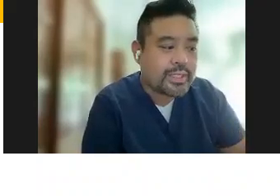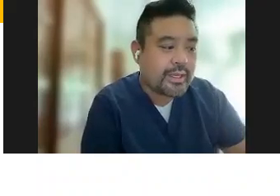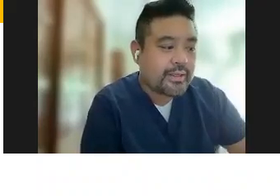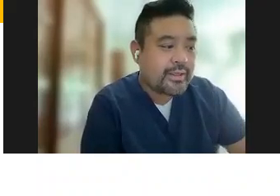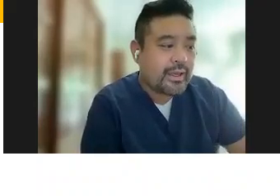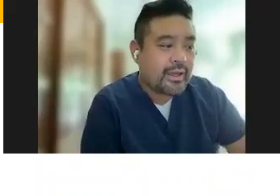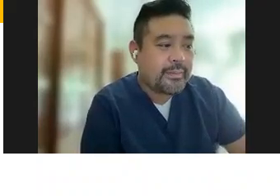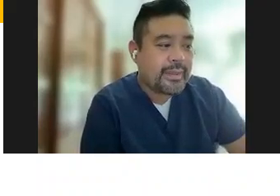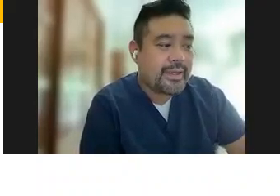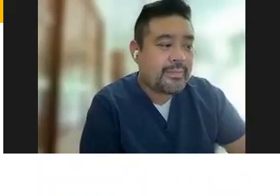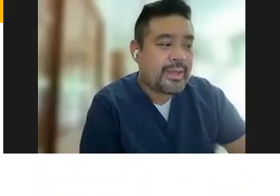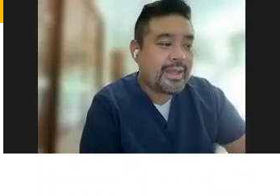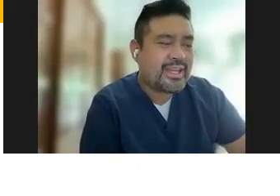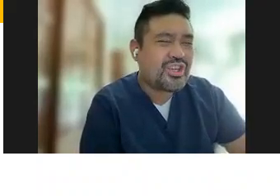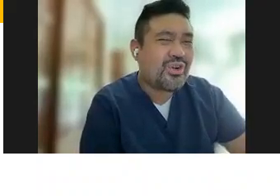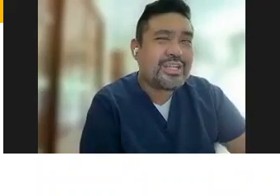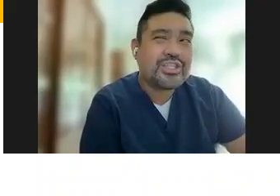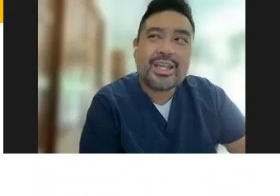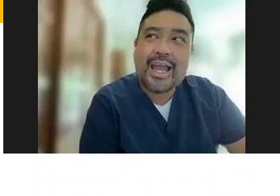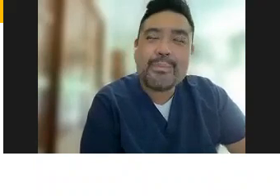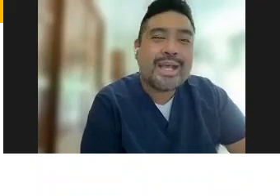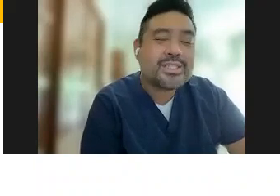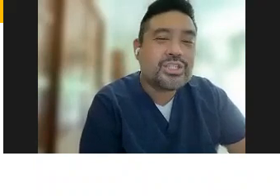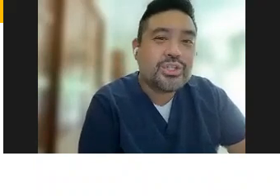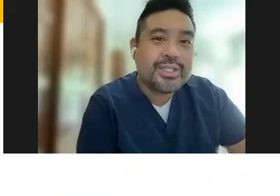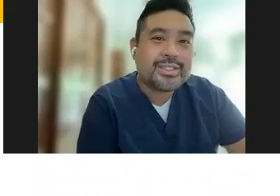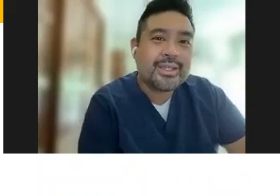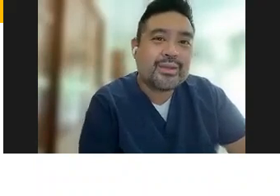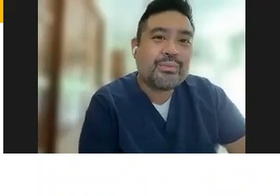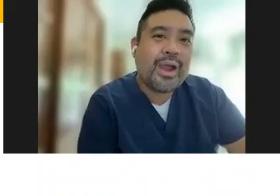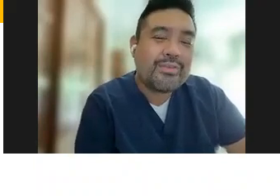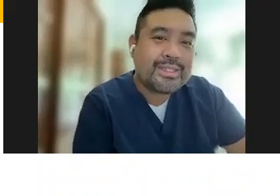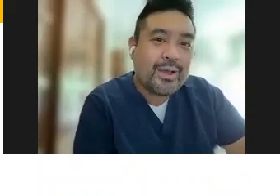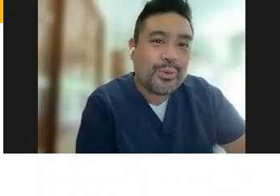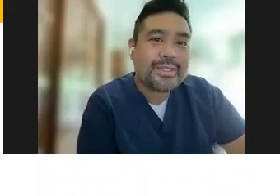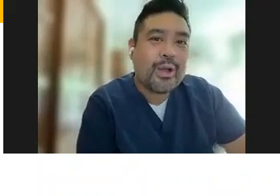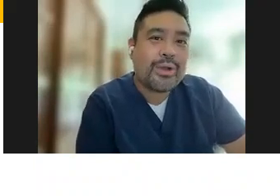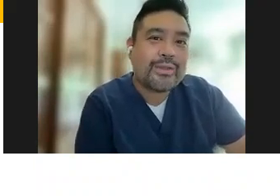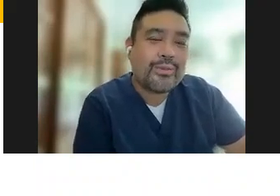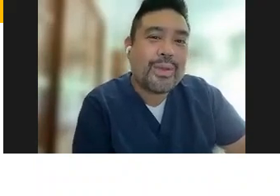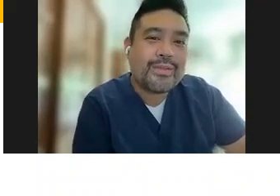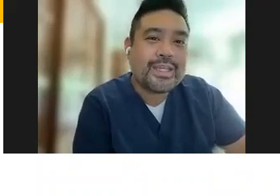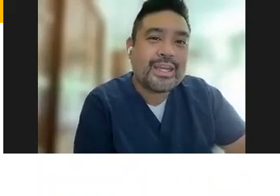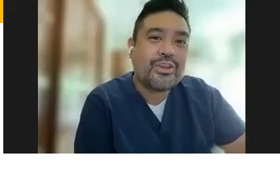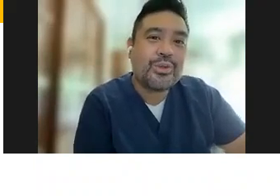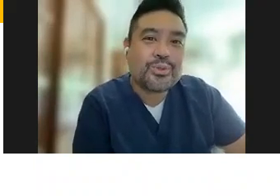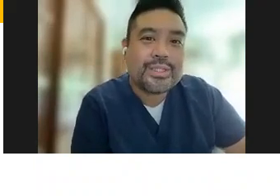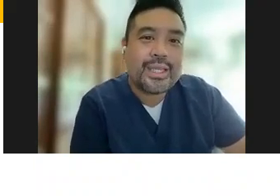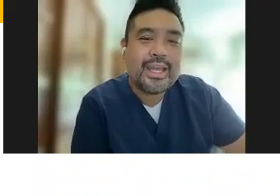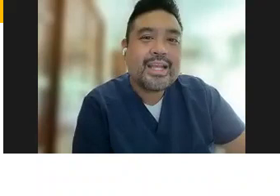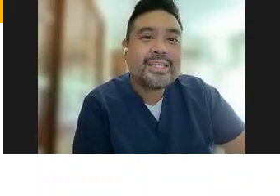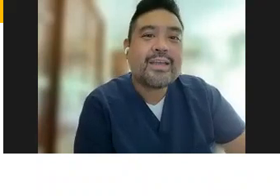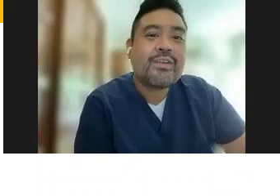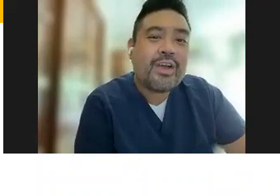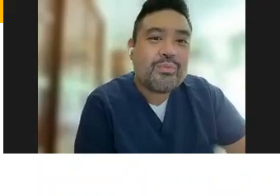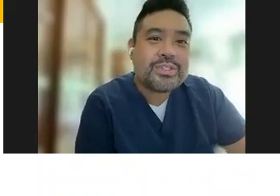I wanted to talk about real quick, there was a, in early July in Massachusetts, in Provincetown, there was an outbreak there. You might've seen it in the news, where it